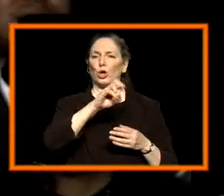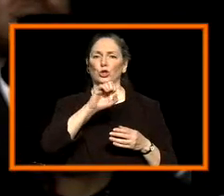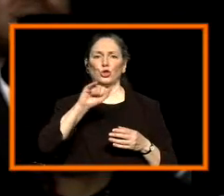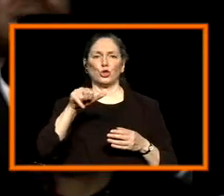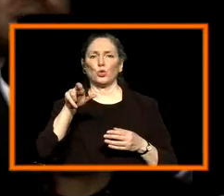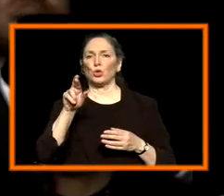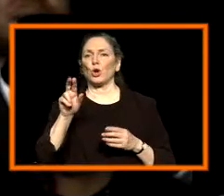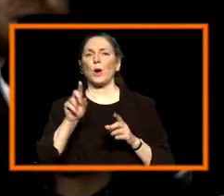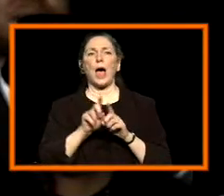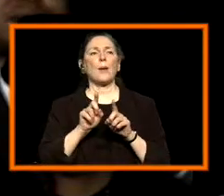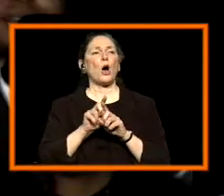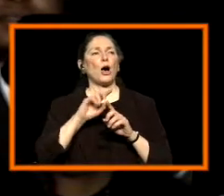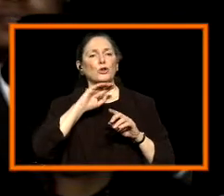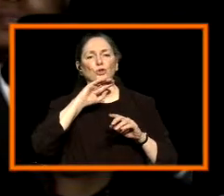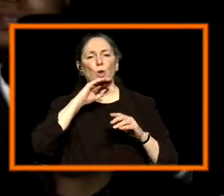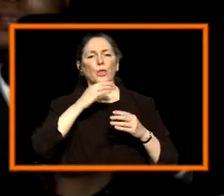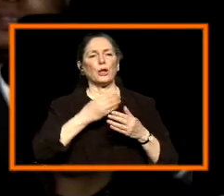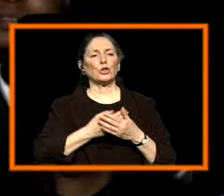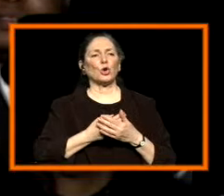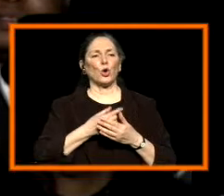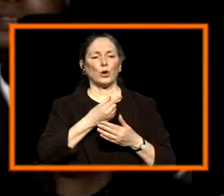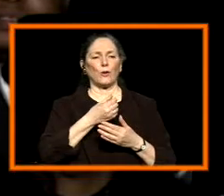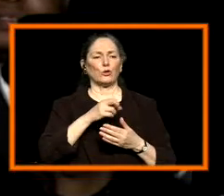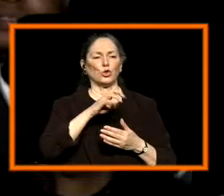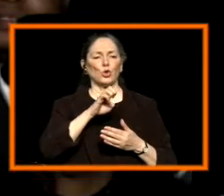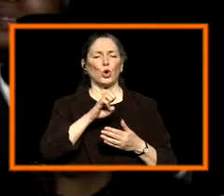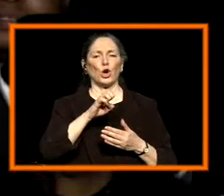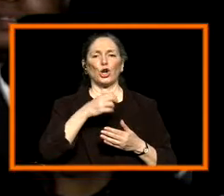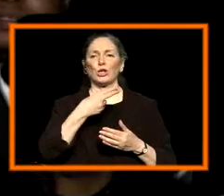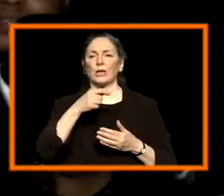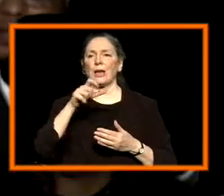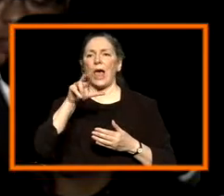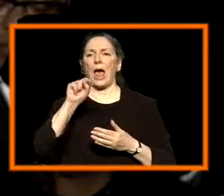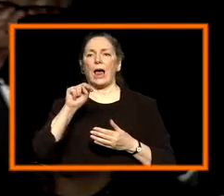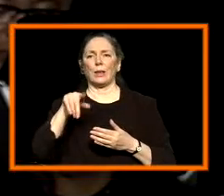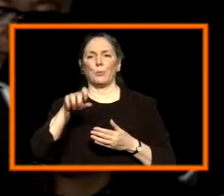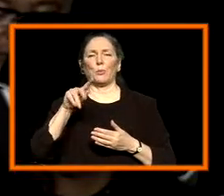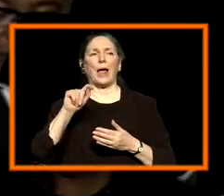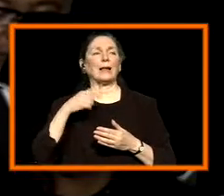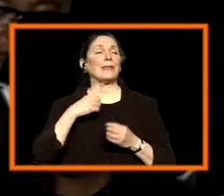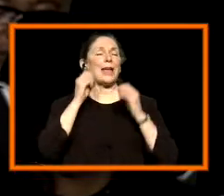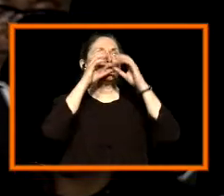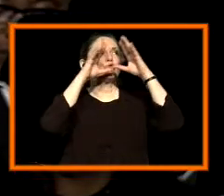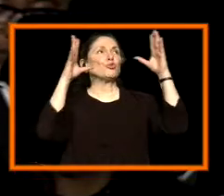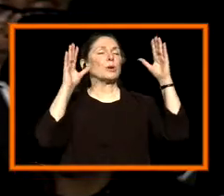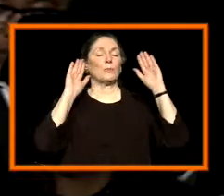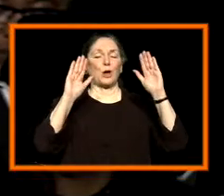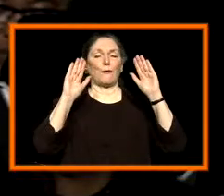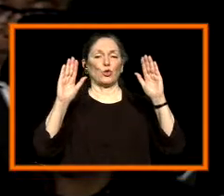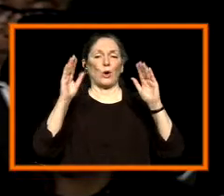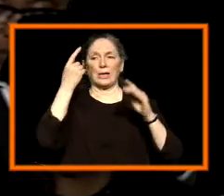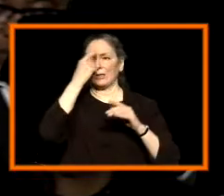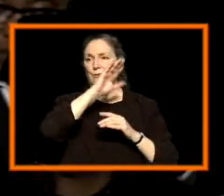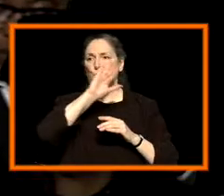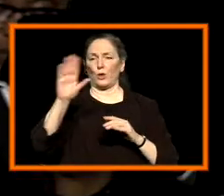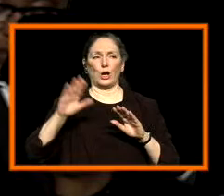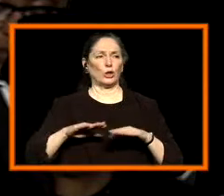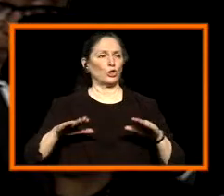am also the daughter of George and Helen Petty, who dreamed of greatness for their